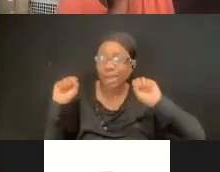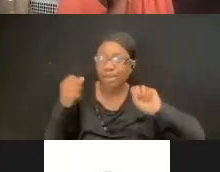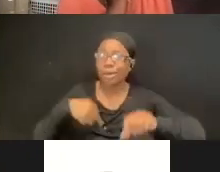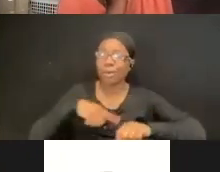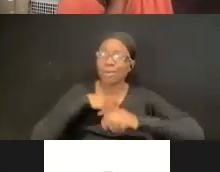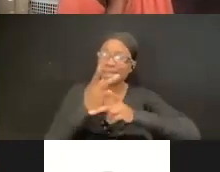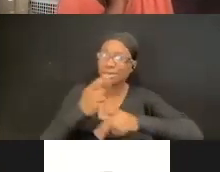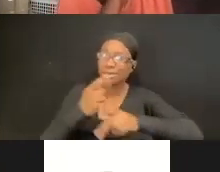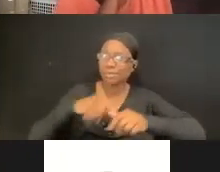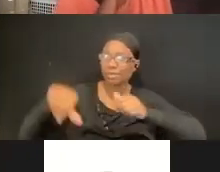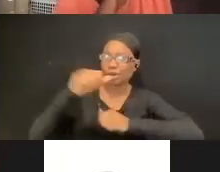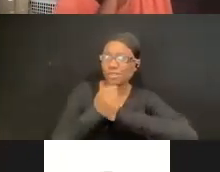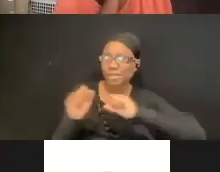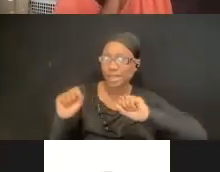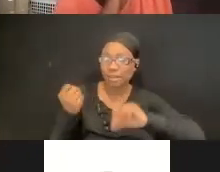can't because we,